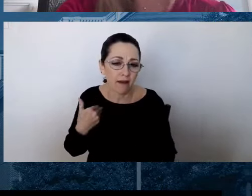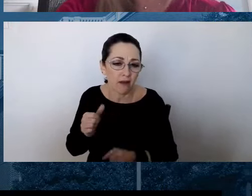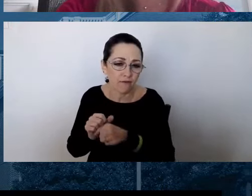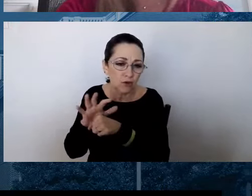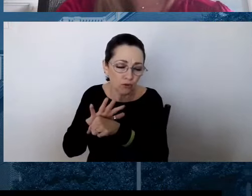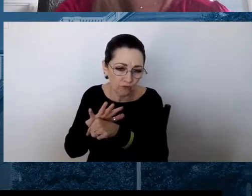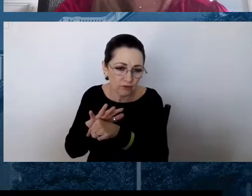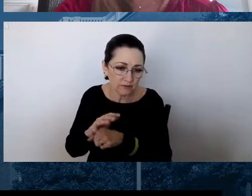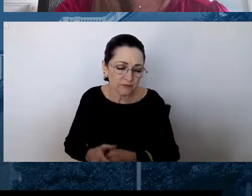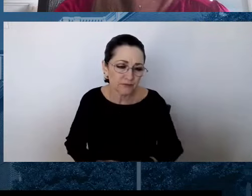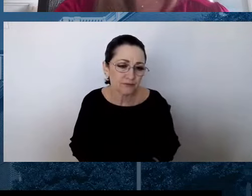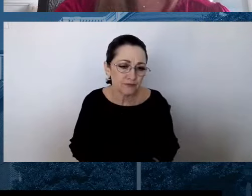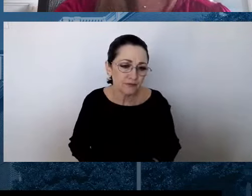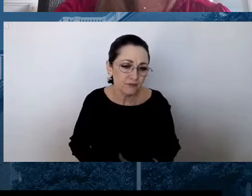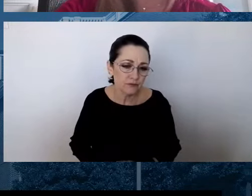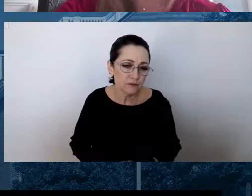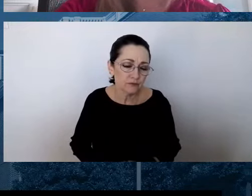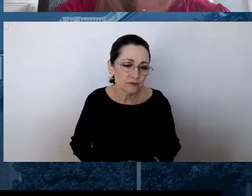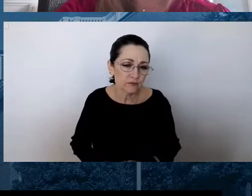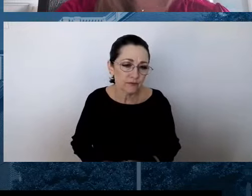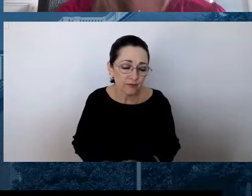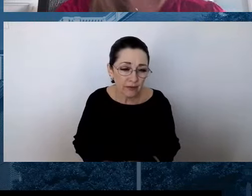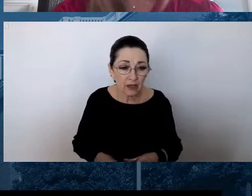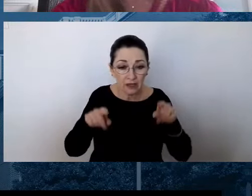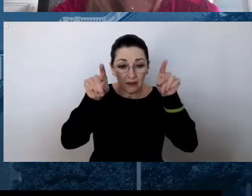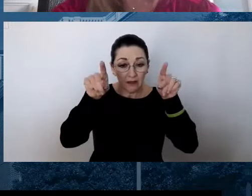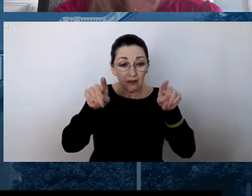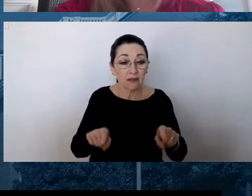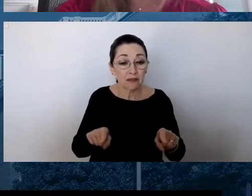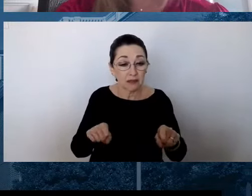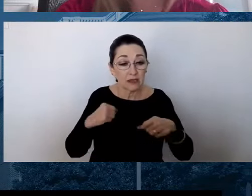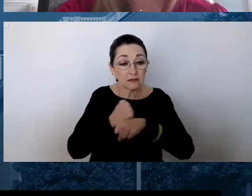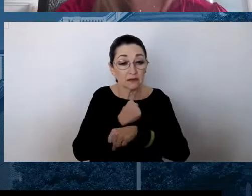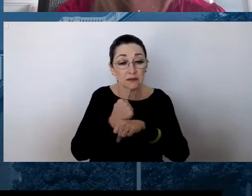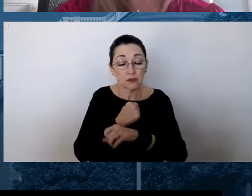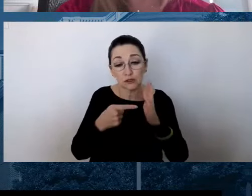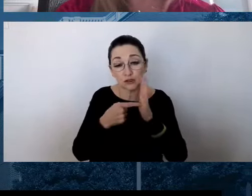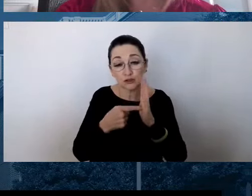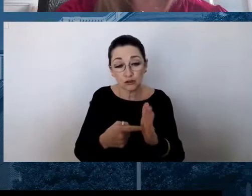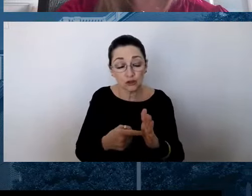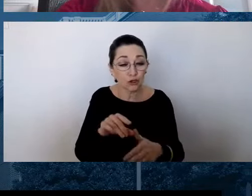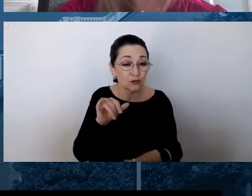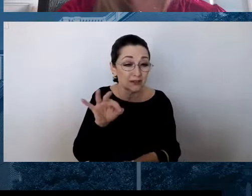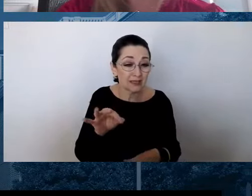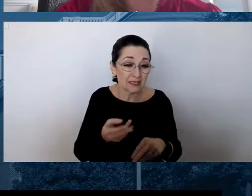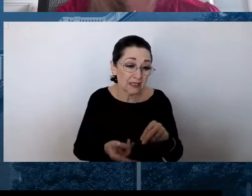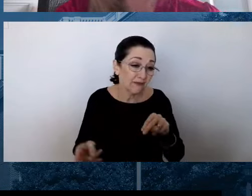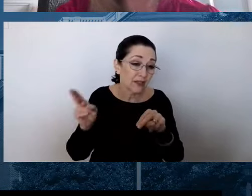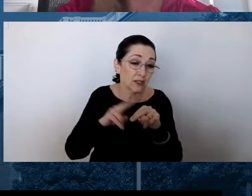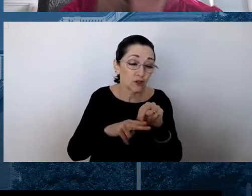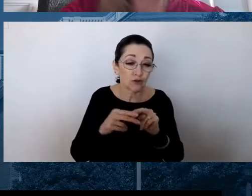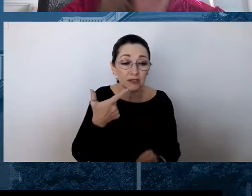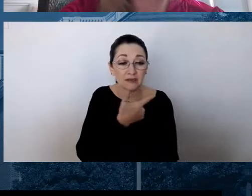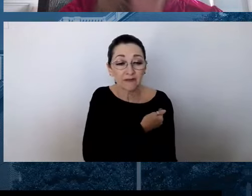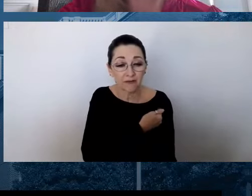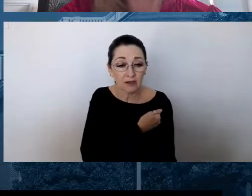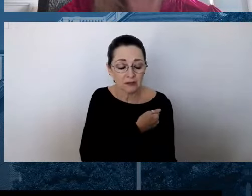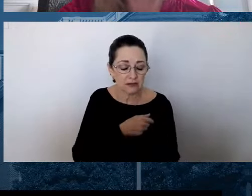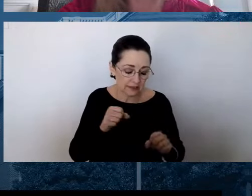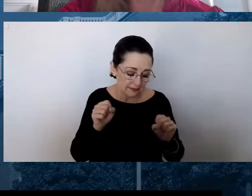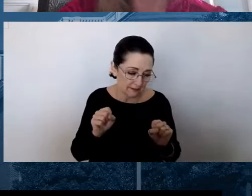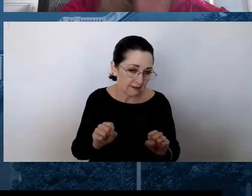really what this is, showing us is if we increase vaccination in these areas, we can naturally